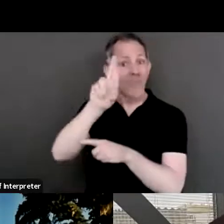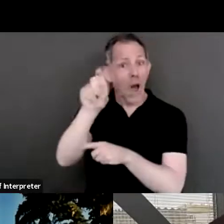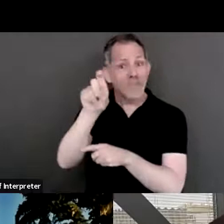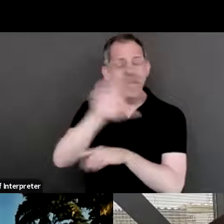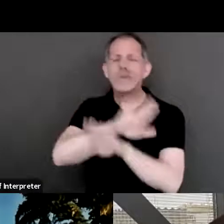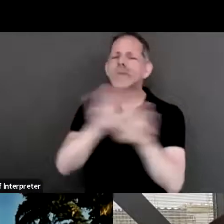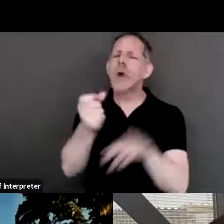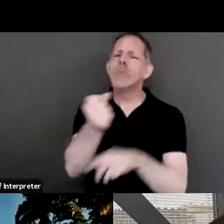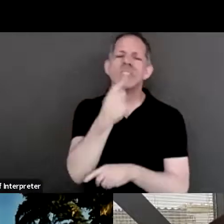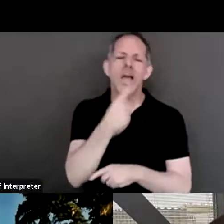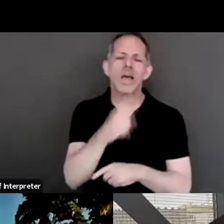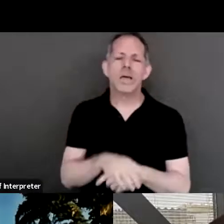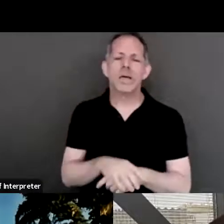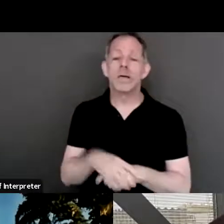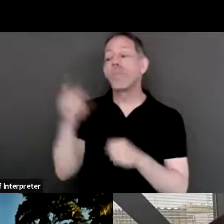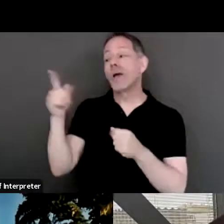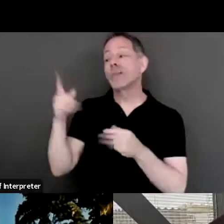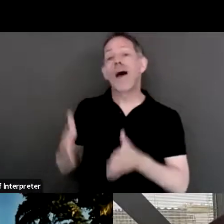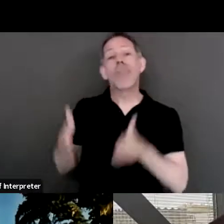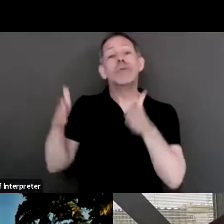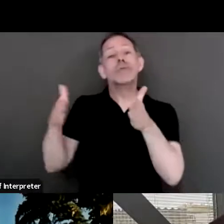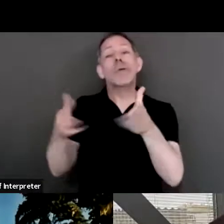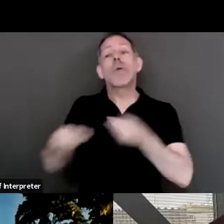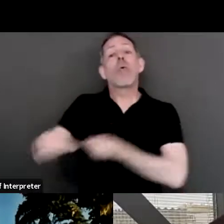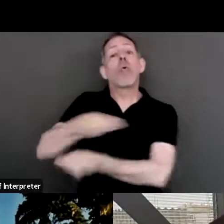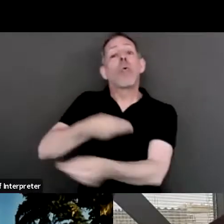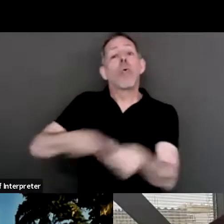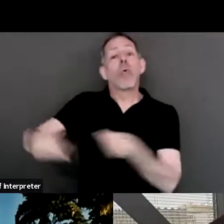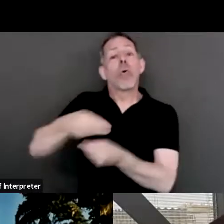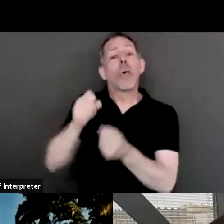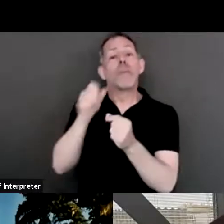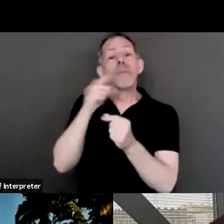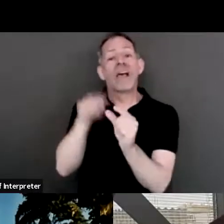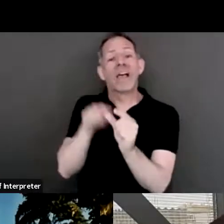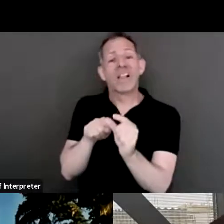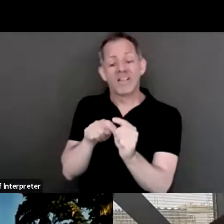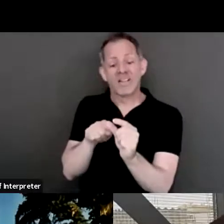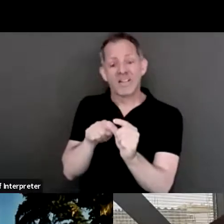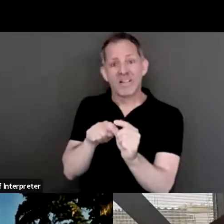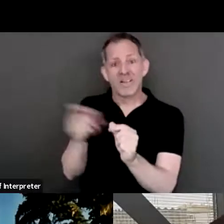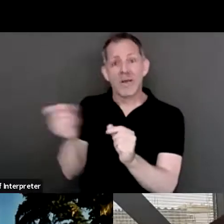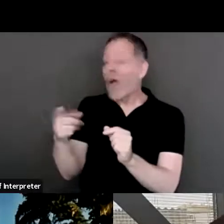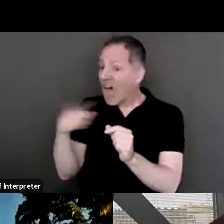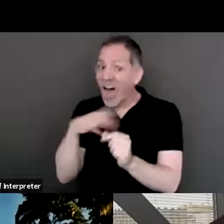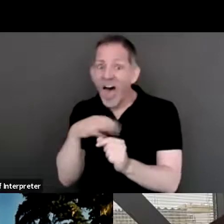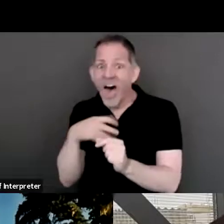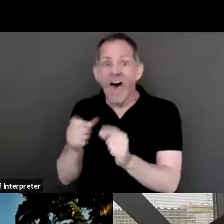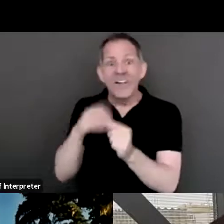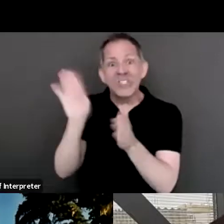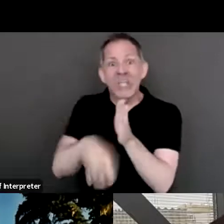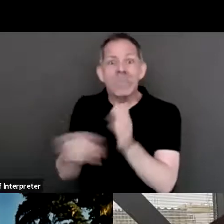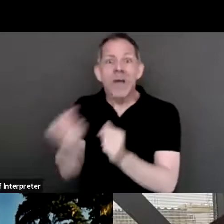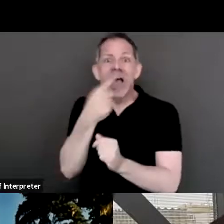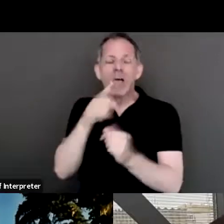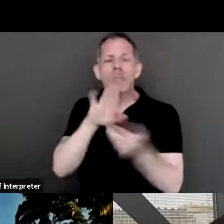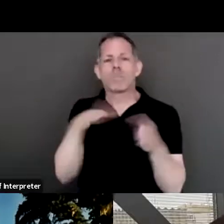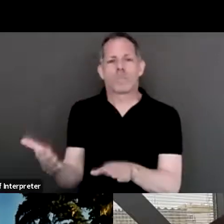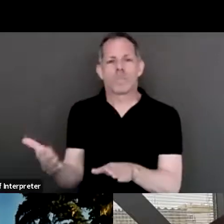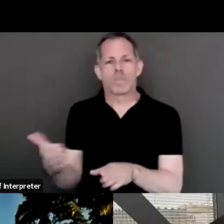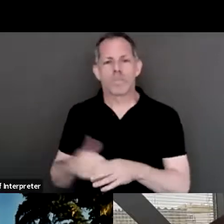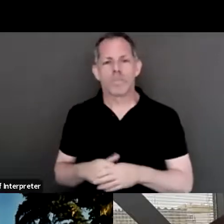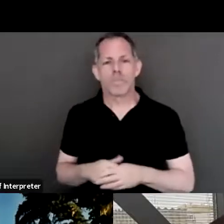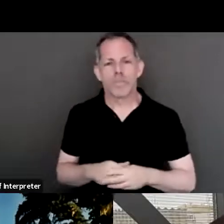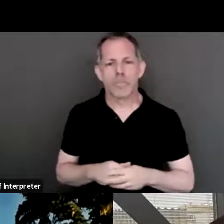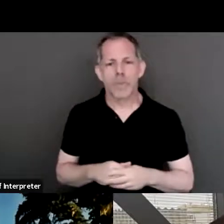that are killing people, and a lot of transition from heroin use to the fentanyl